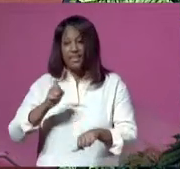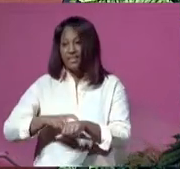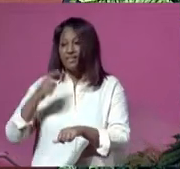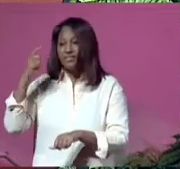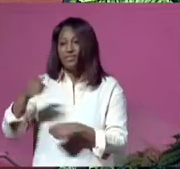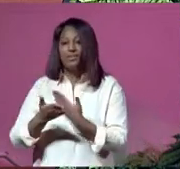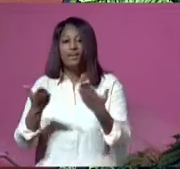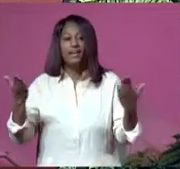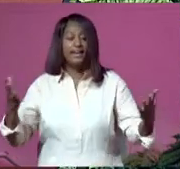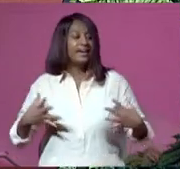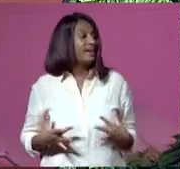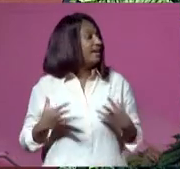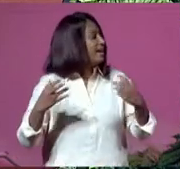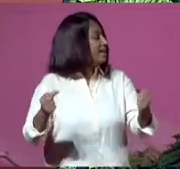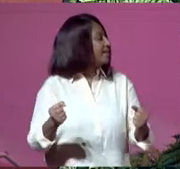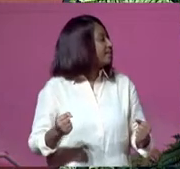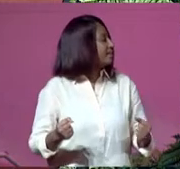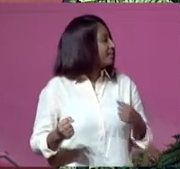you to heal.